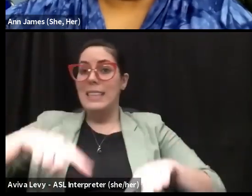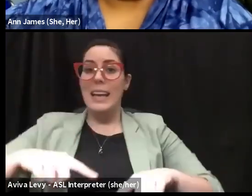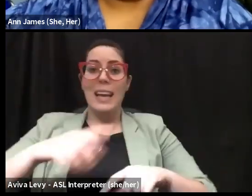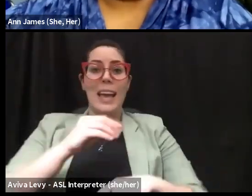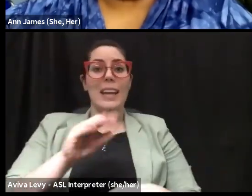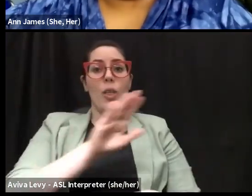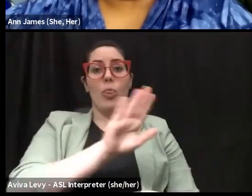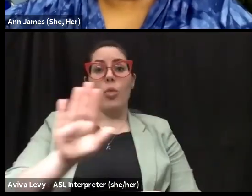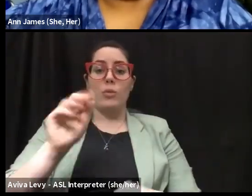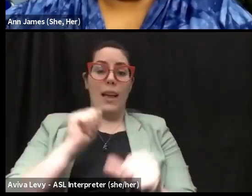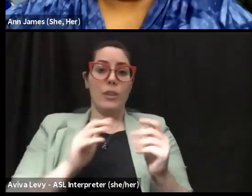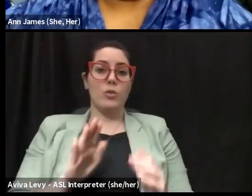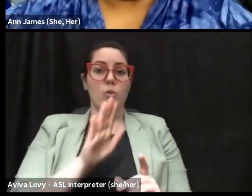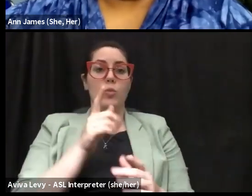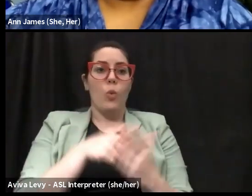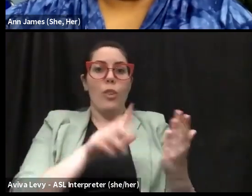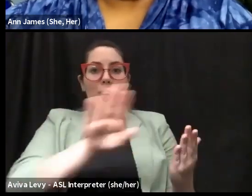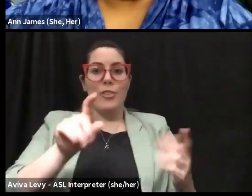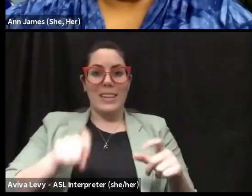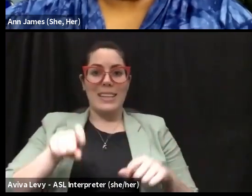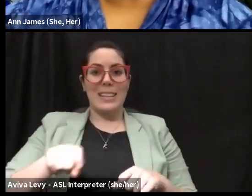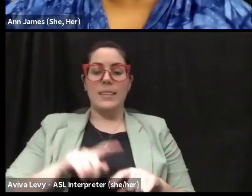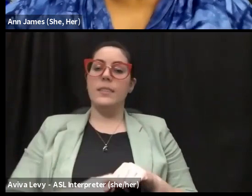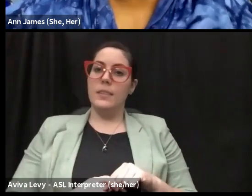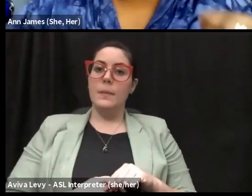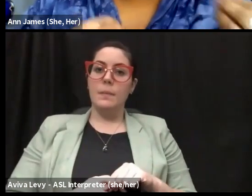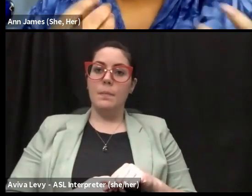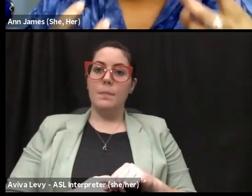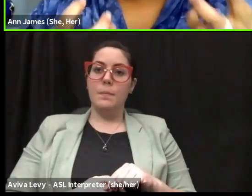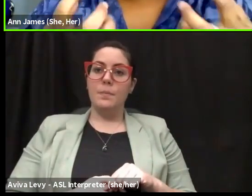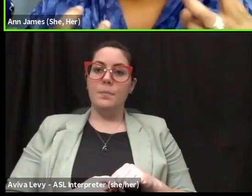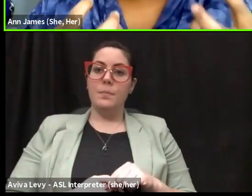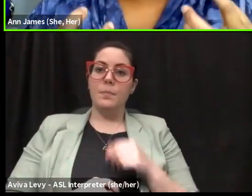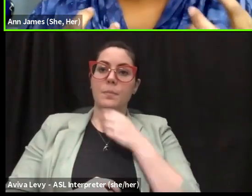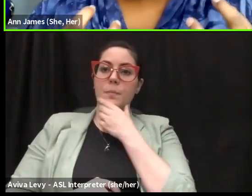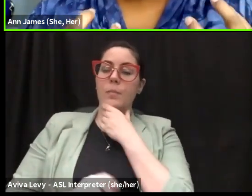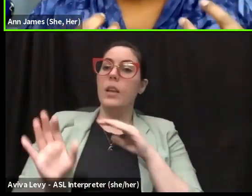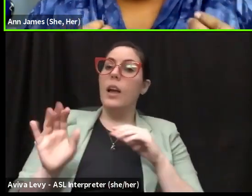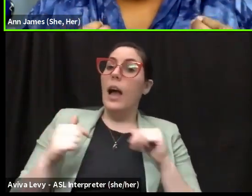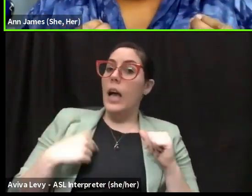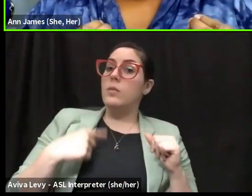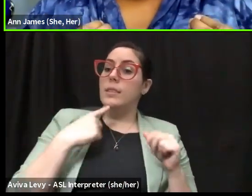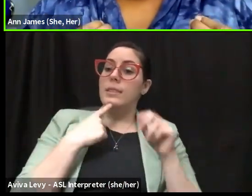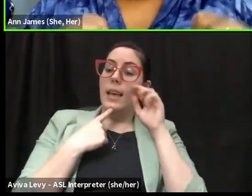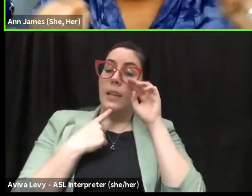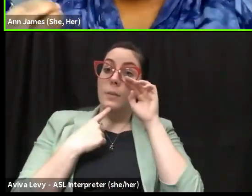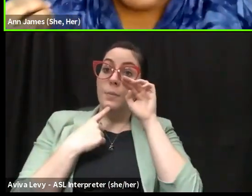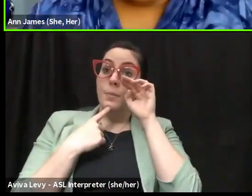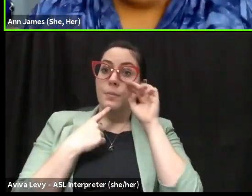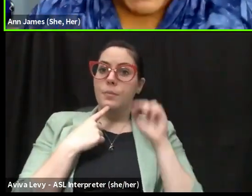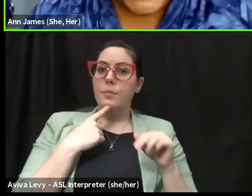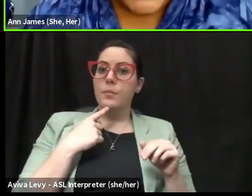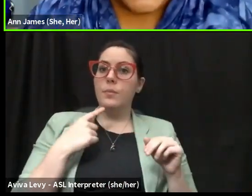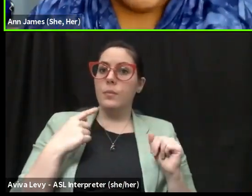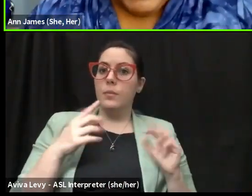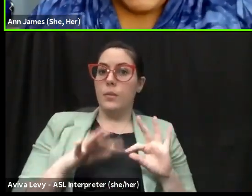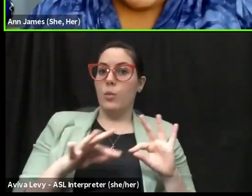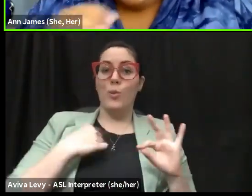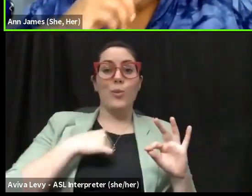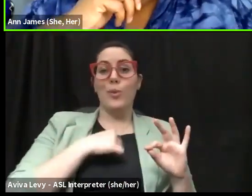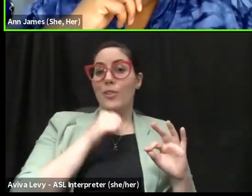an intimacy director can bring. Also, like, if they're as subtle as looking at, you know, we're not